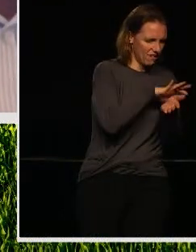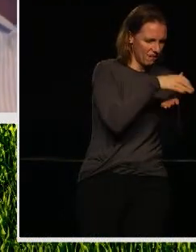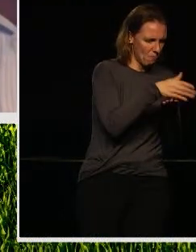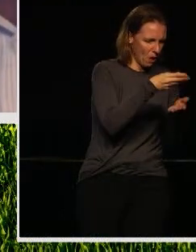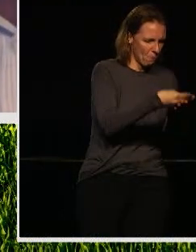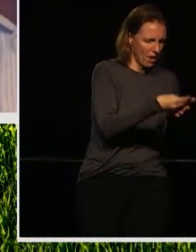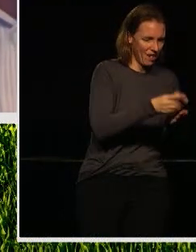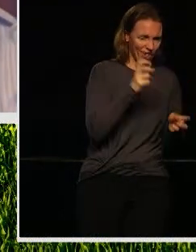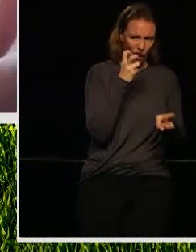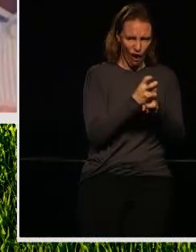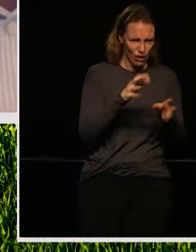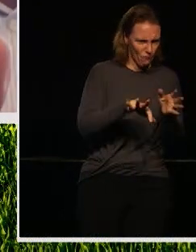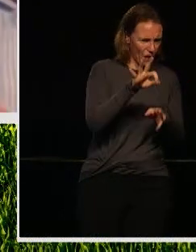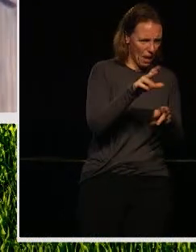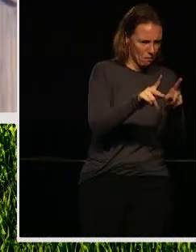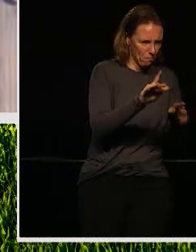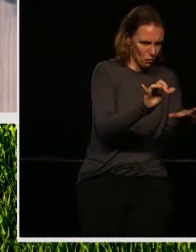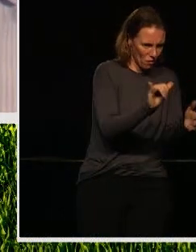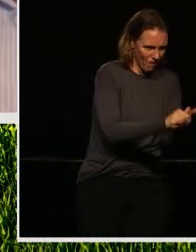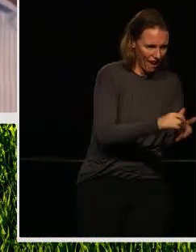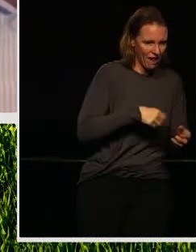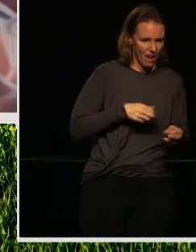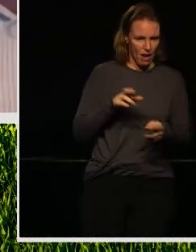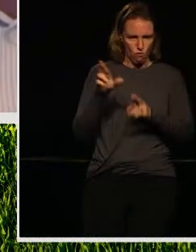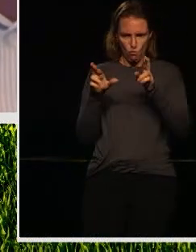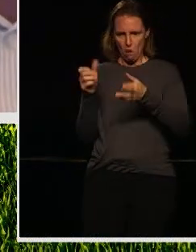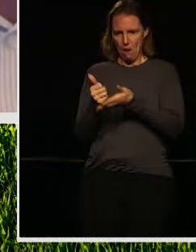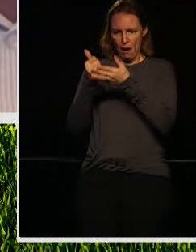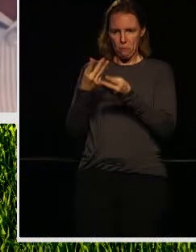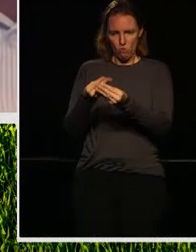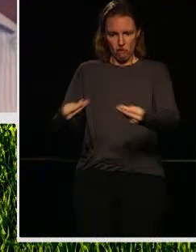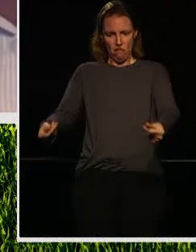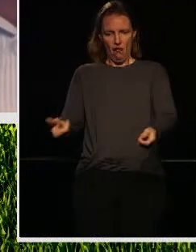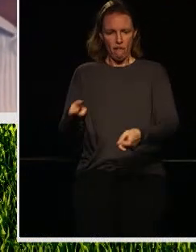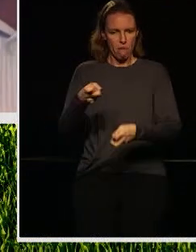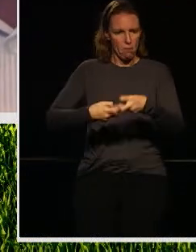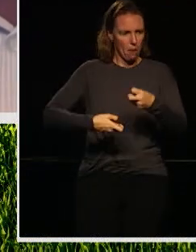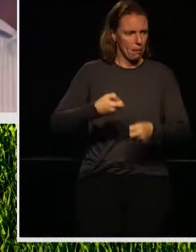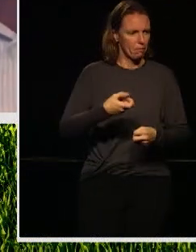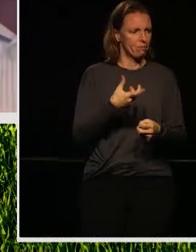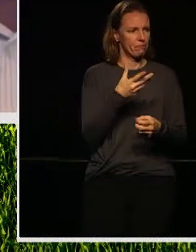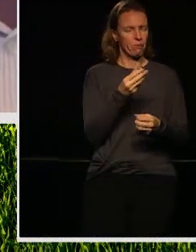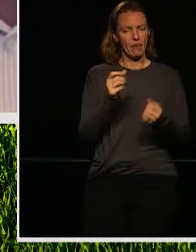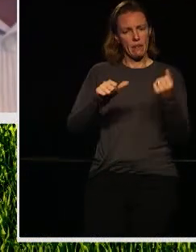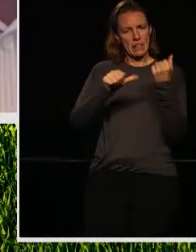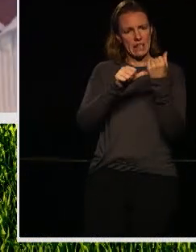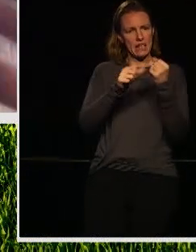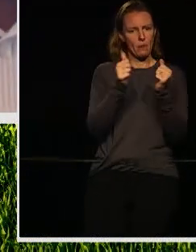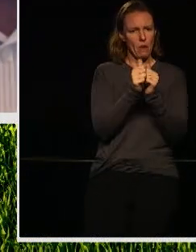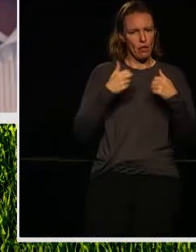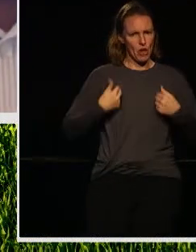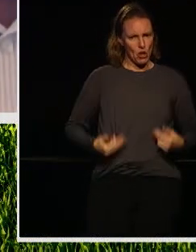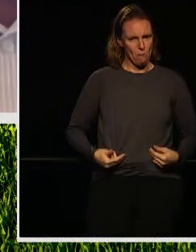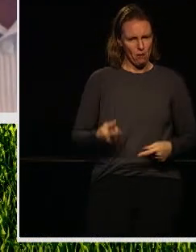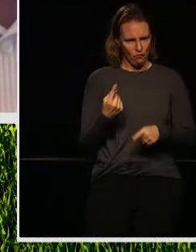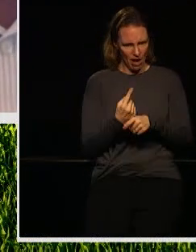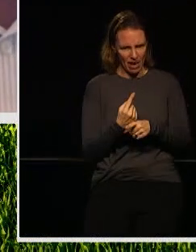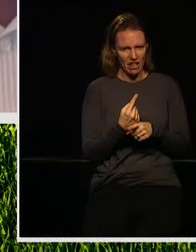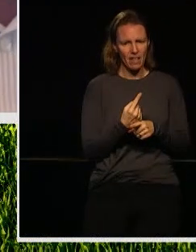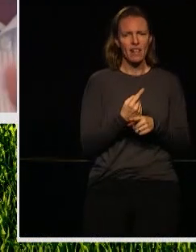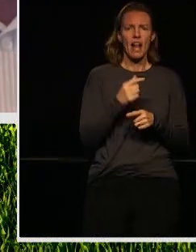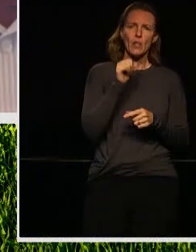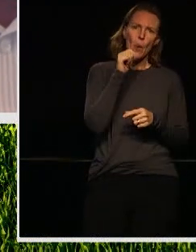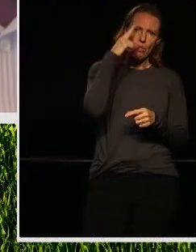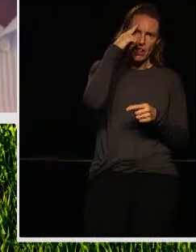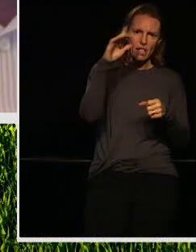find labor, and a robot helps you solve the problem with assisted with the human, right? I don't think it's fully,